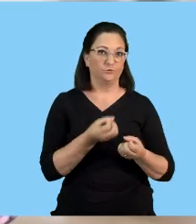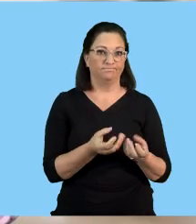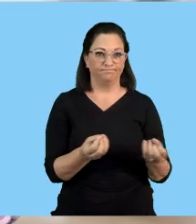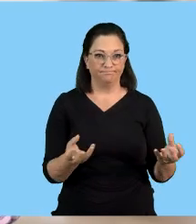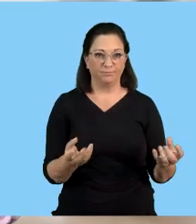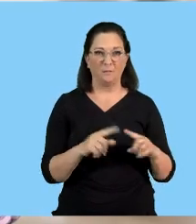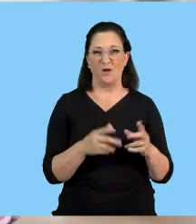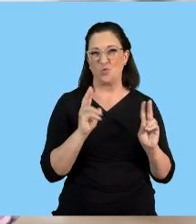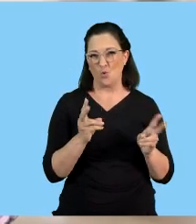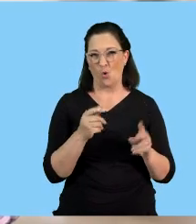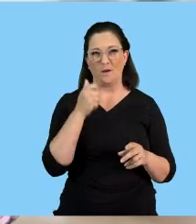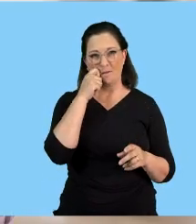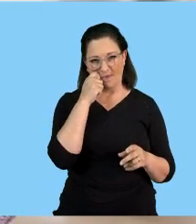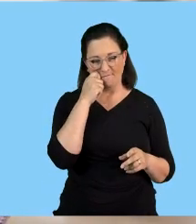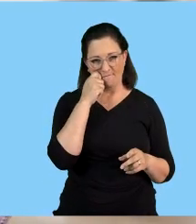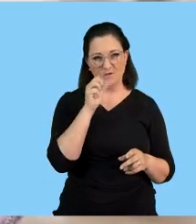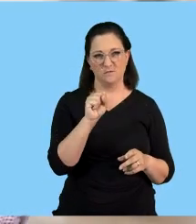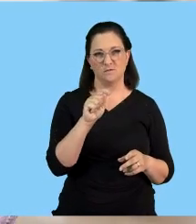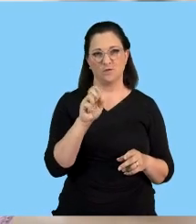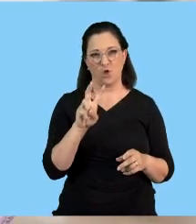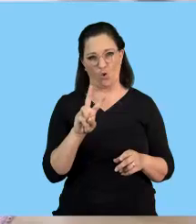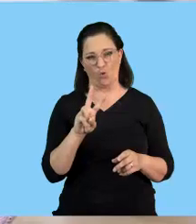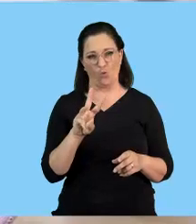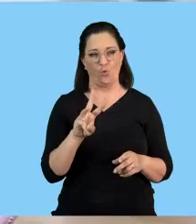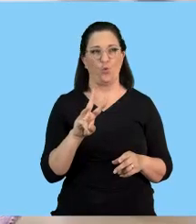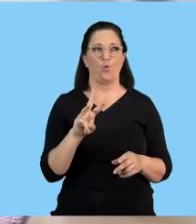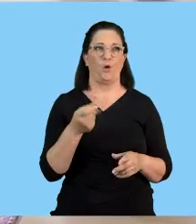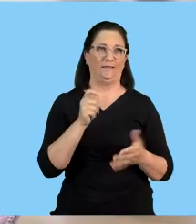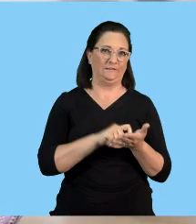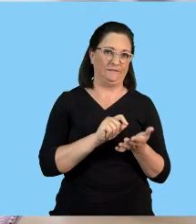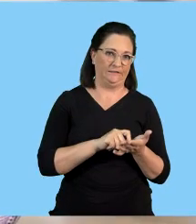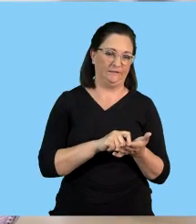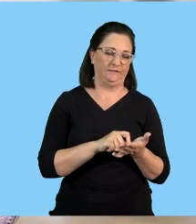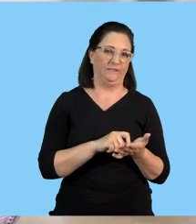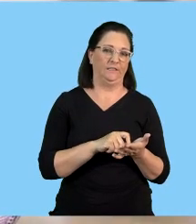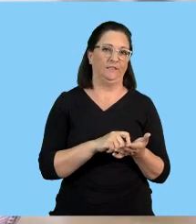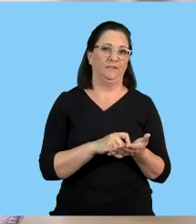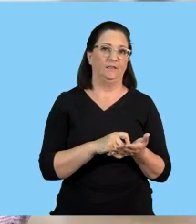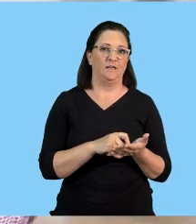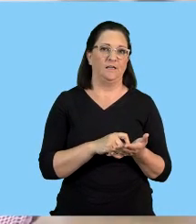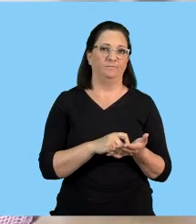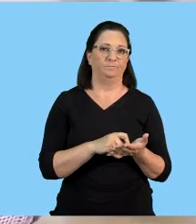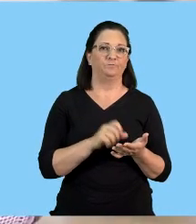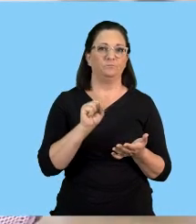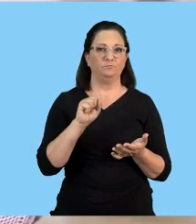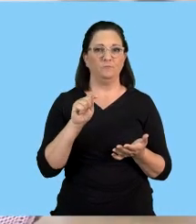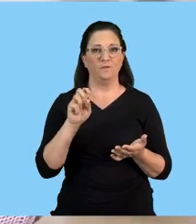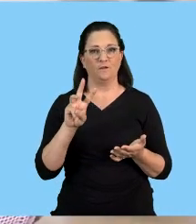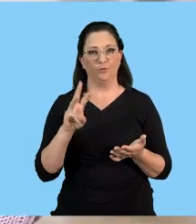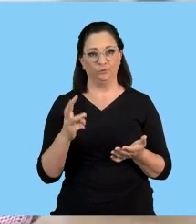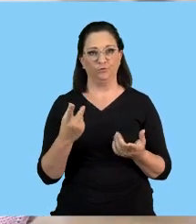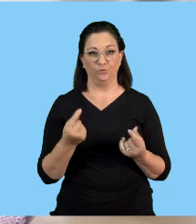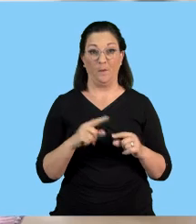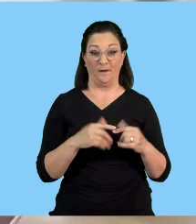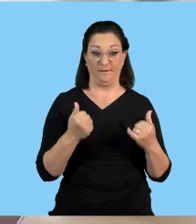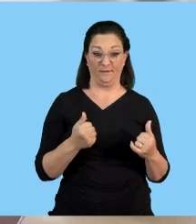normally offering beef stew and chicken stew. That's what we are doing. So that's what we do. So if we were to go with concentric diversification